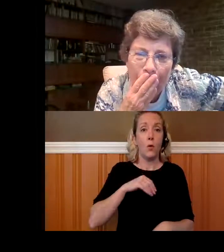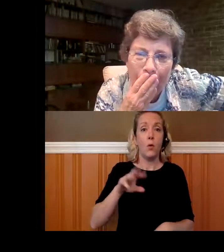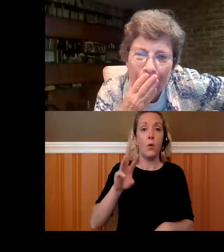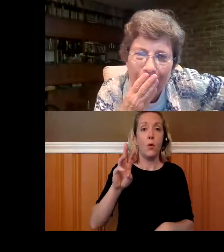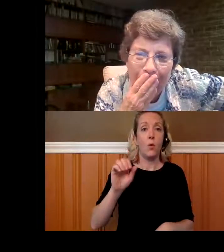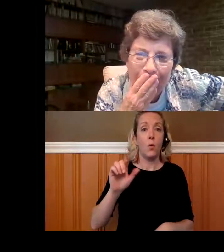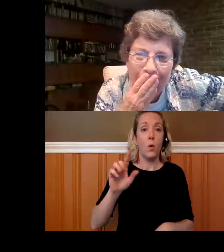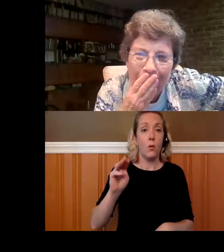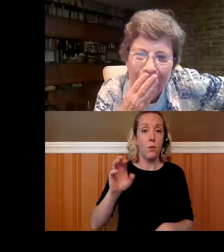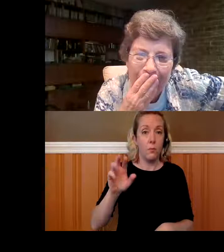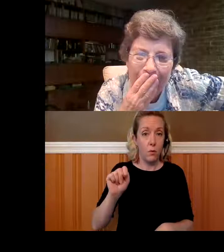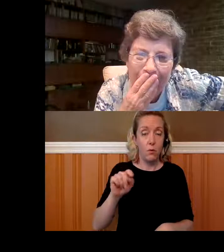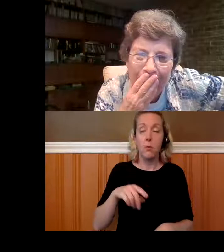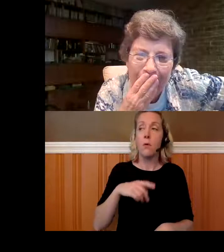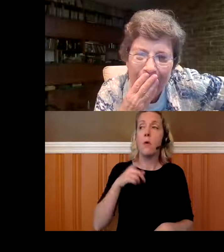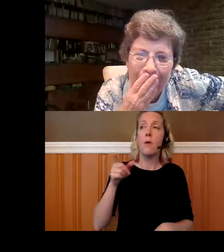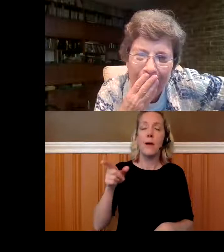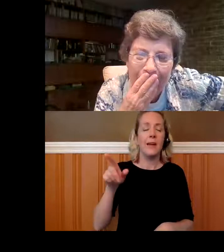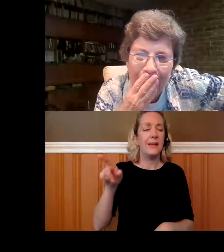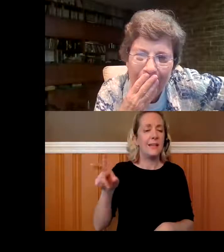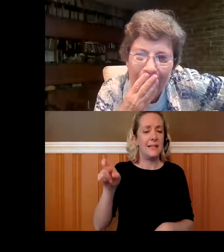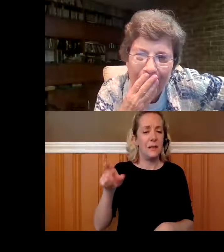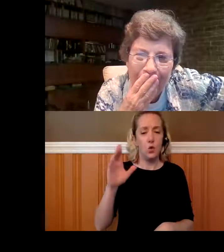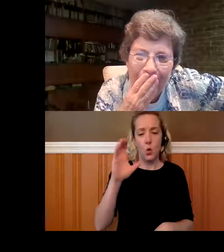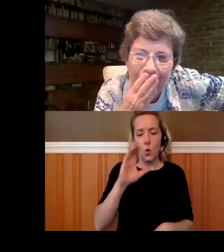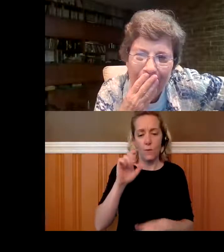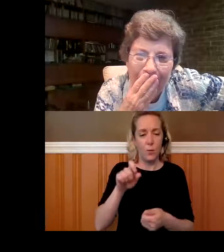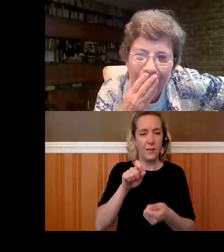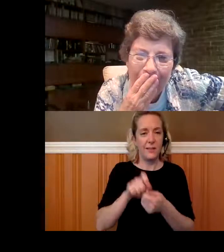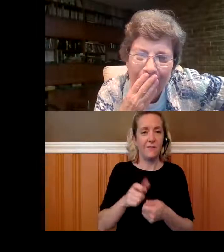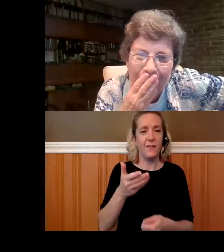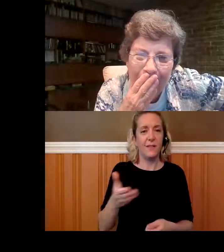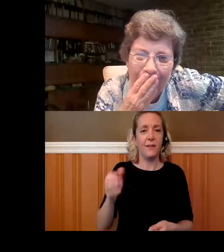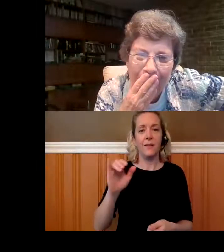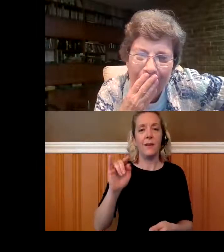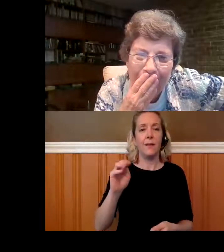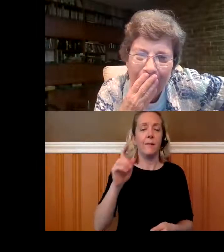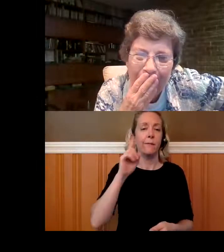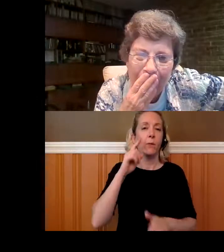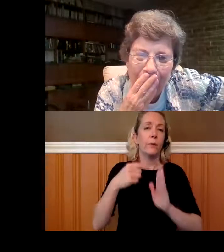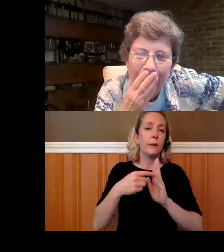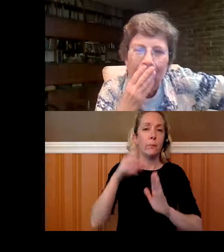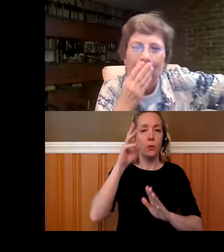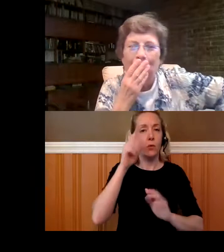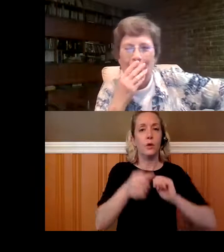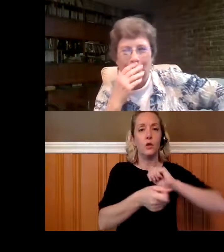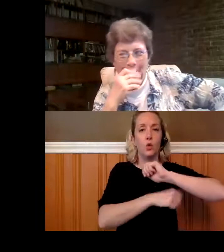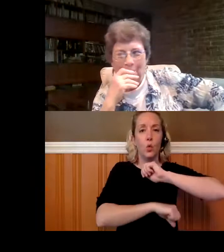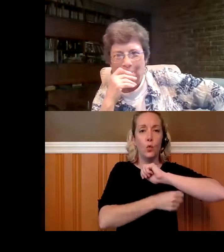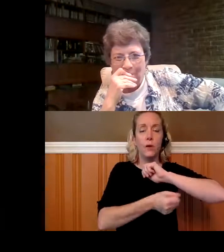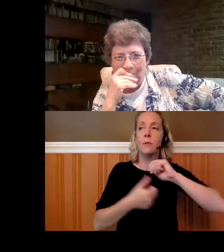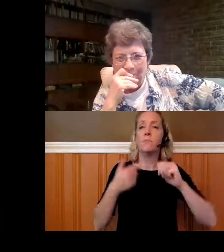a specific item or an area like where the deodorants were kept and that kind of thing. And so I had already talked